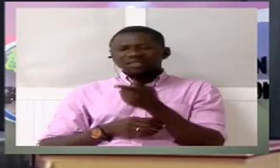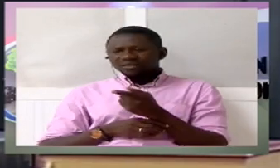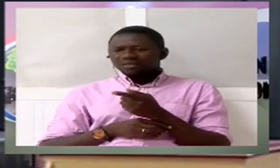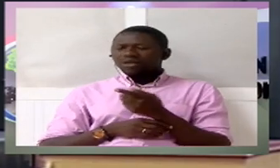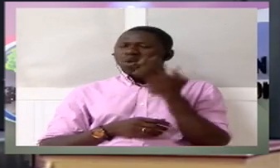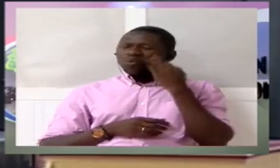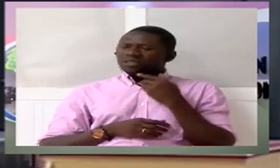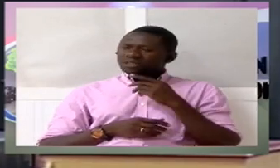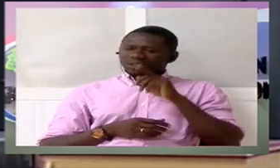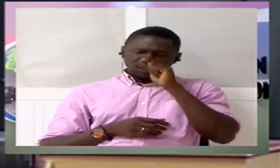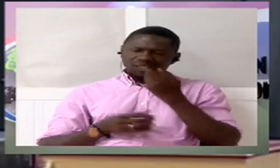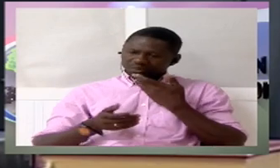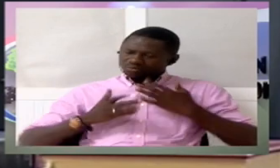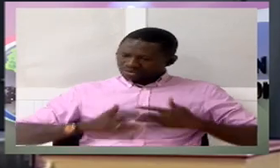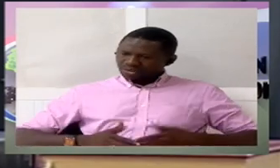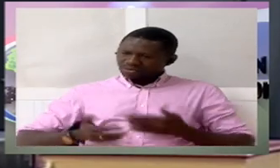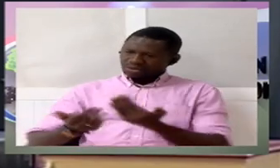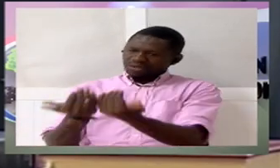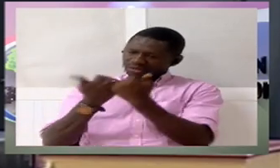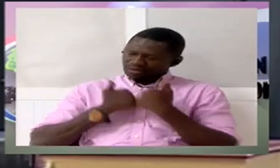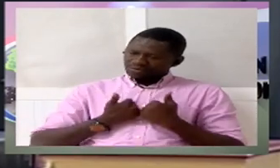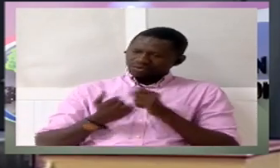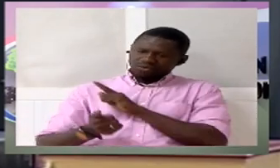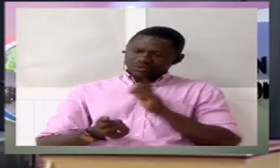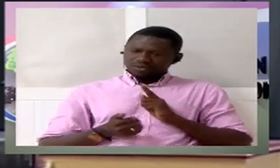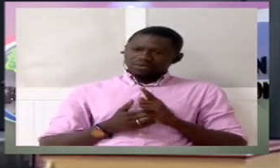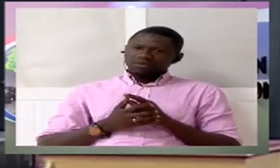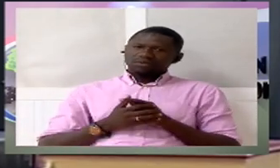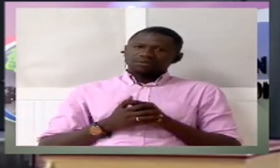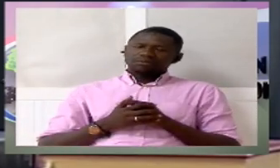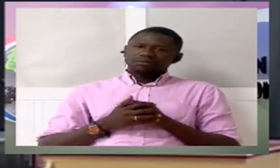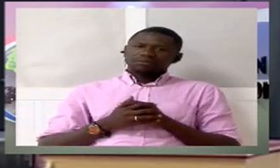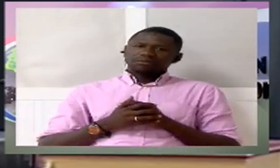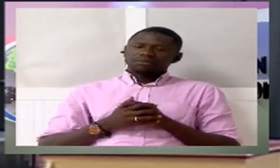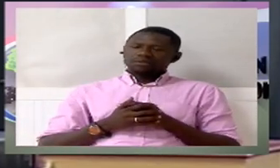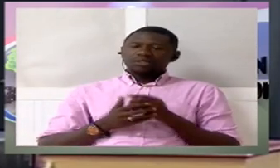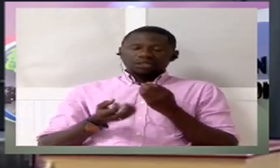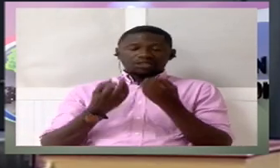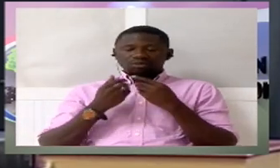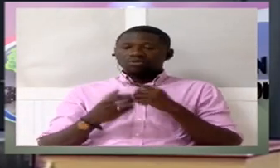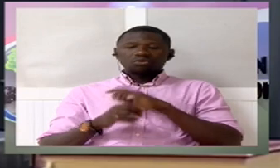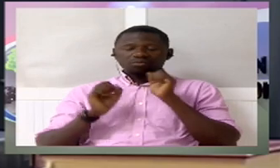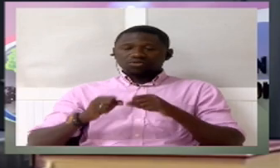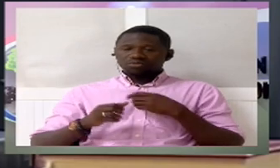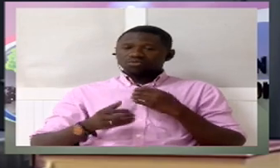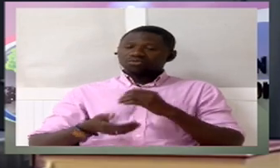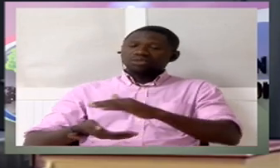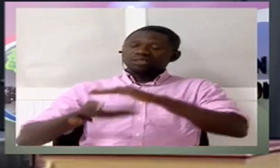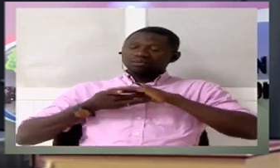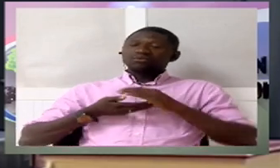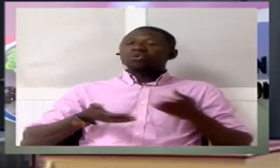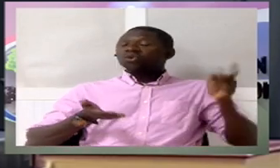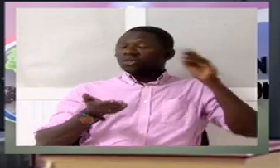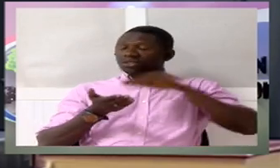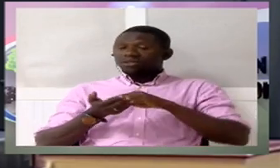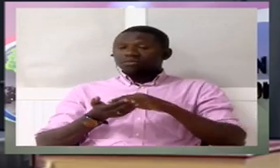to when the dead body was going to be handed over to us. Conte dead body in Sotola for ten alone. They said I will not have access to the dead body until